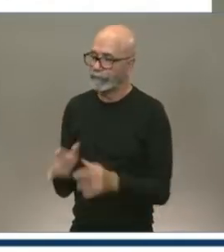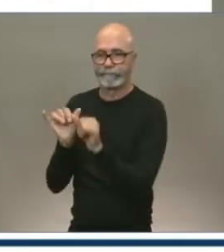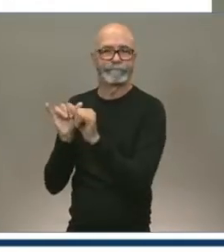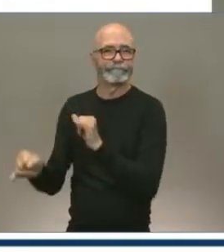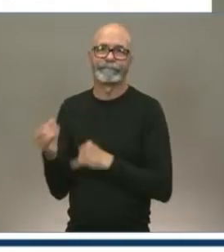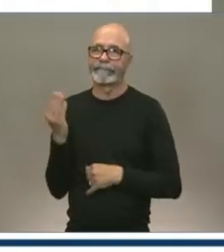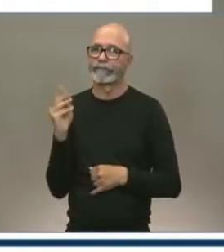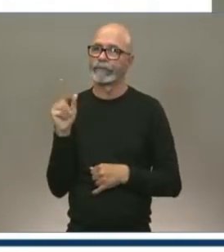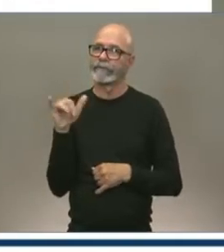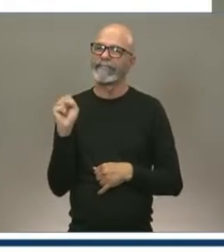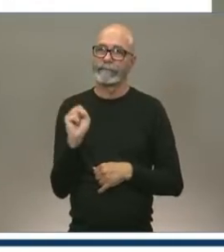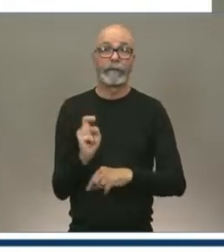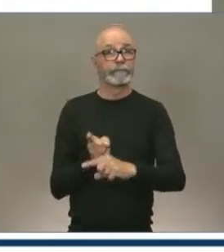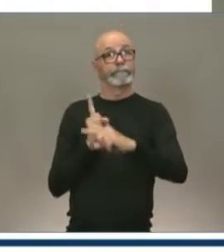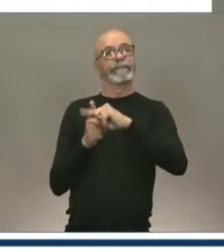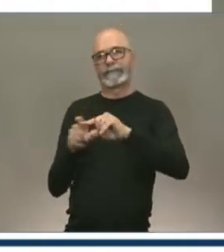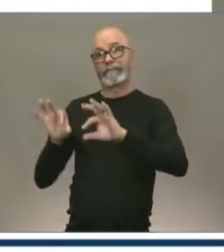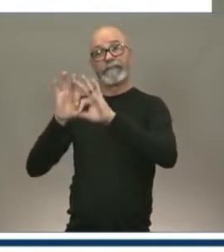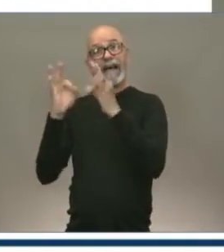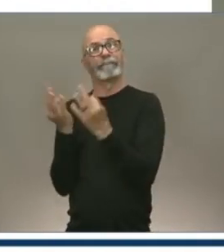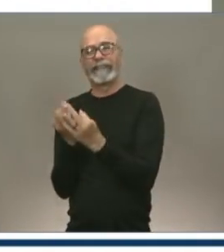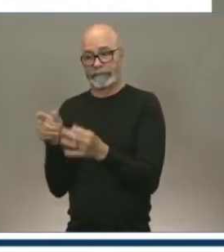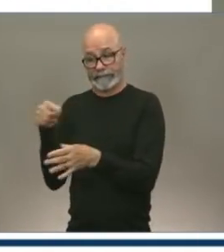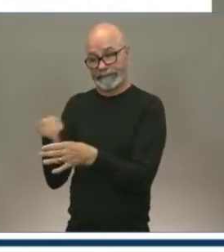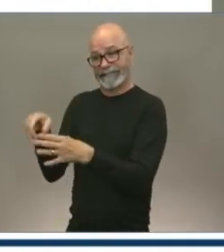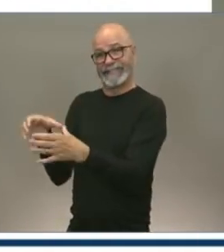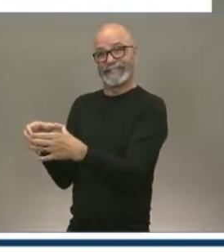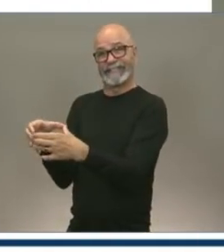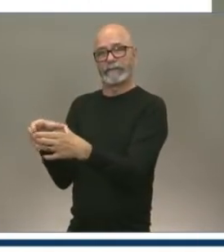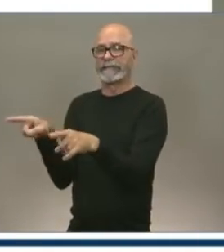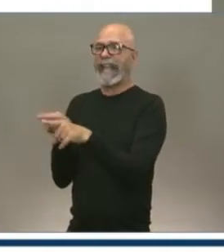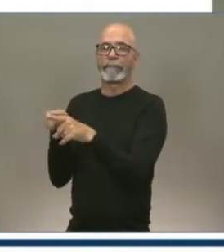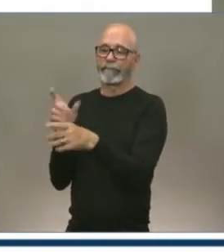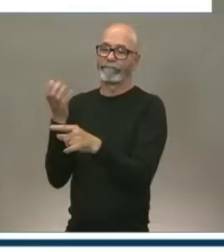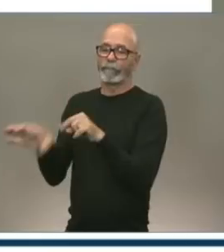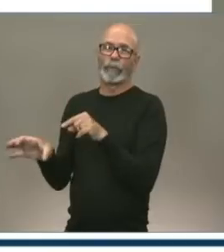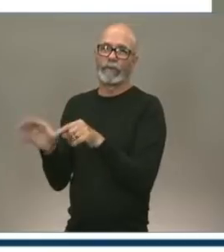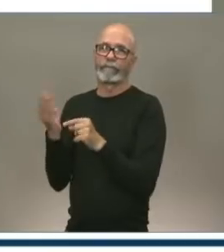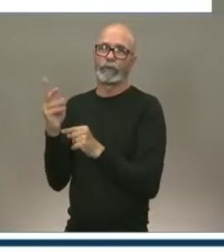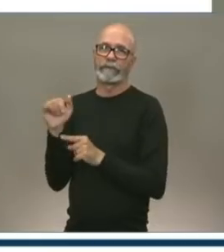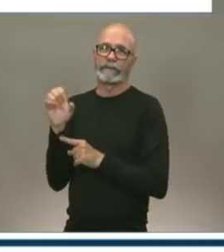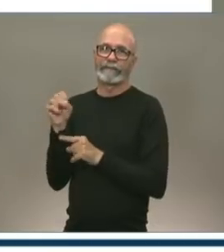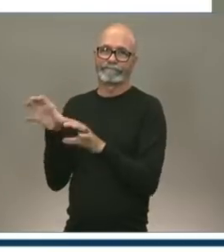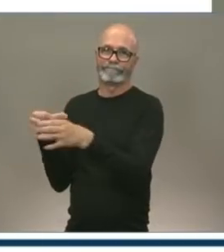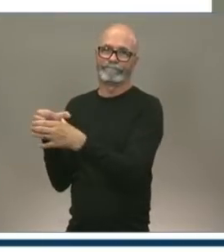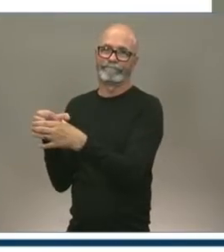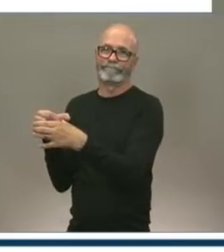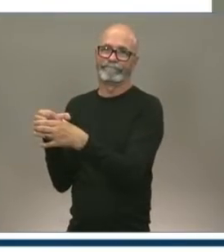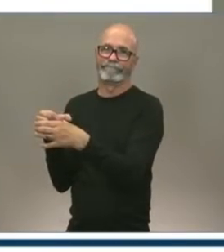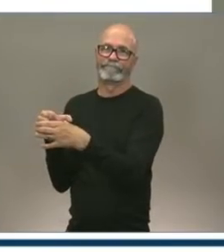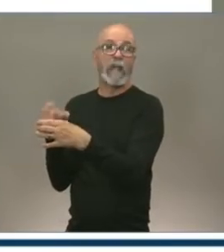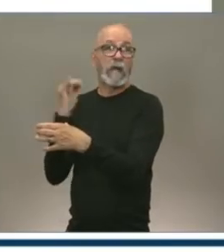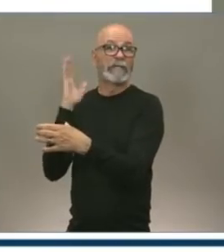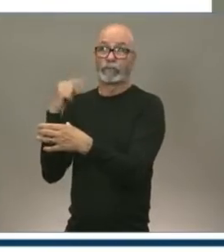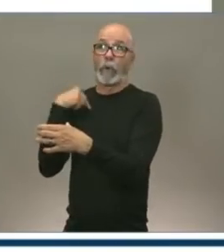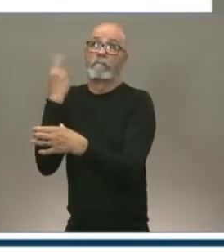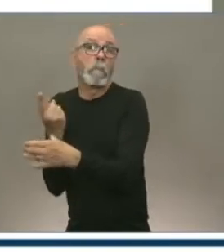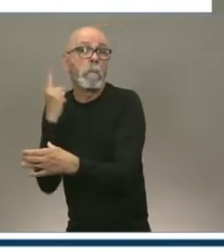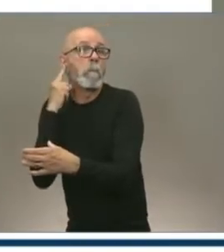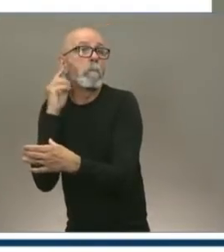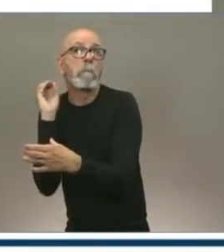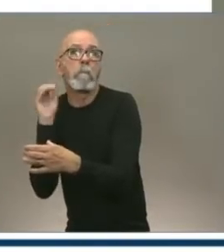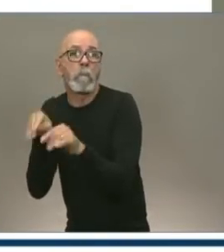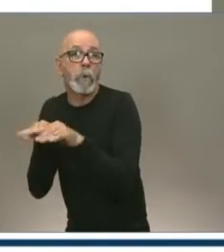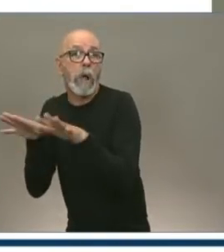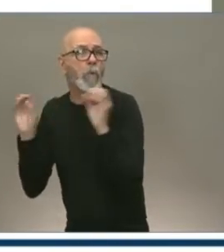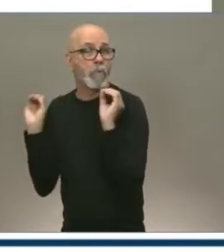these travel cases or their close household contacts. We are not seeing spread into the community. Second, the